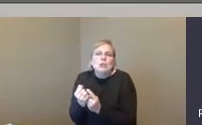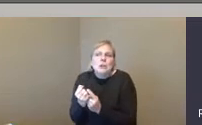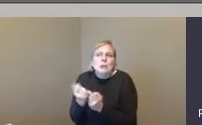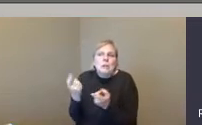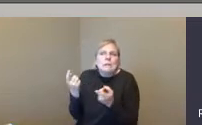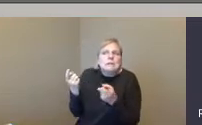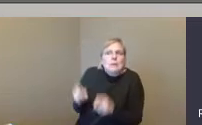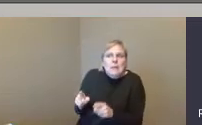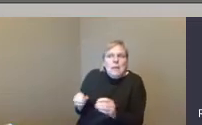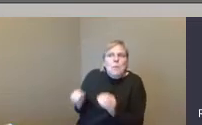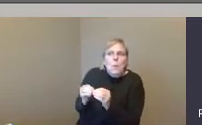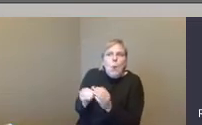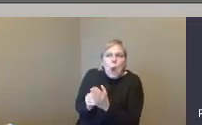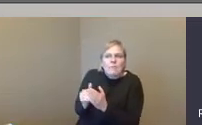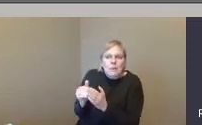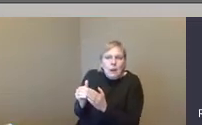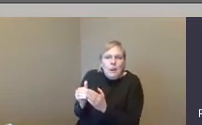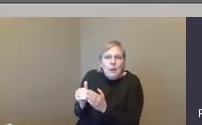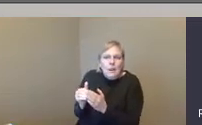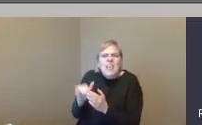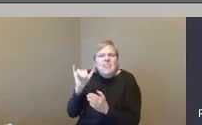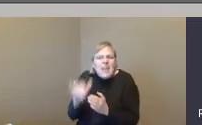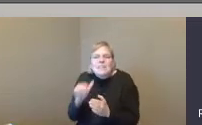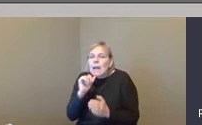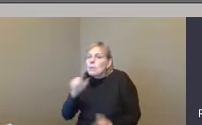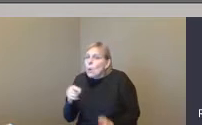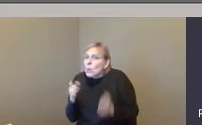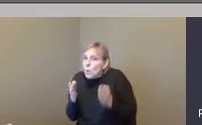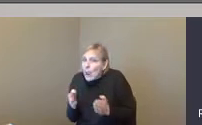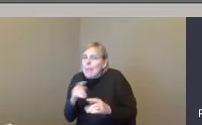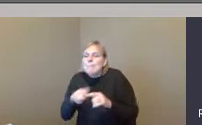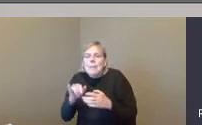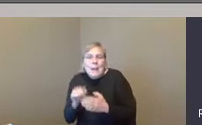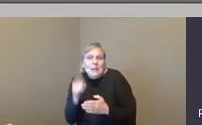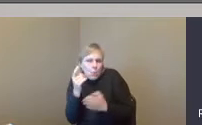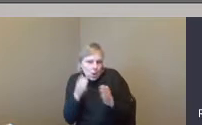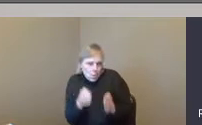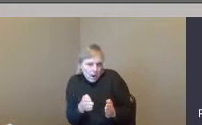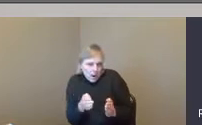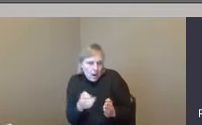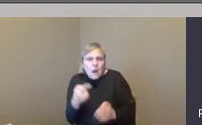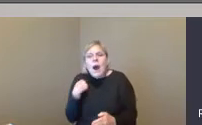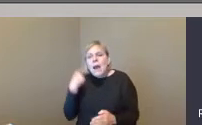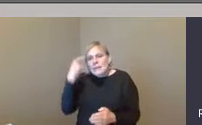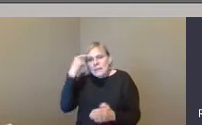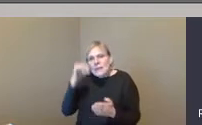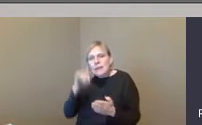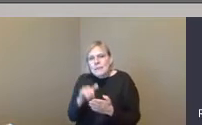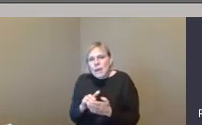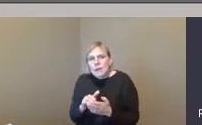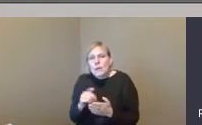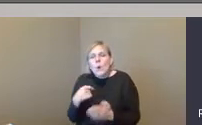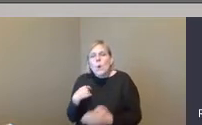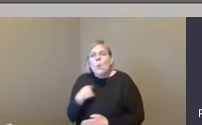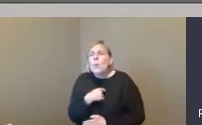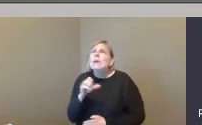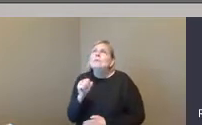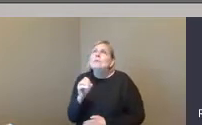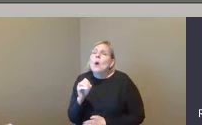presenting itself more often. That's certainly not the only way, but that's one way. And I think we are